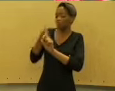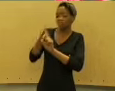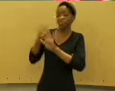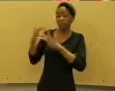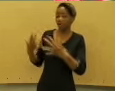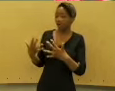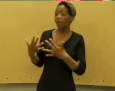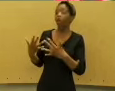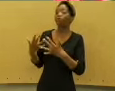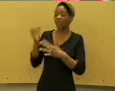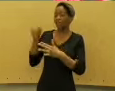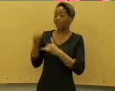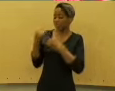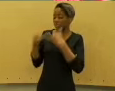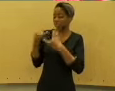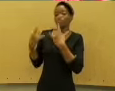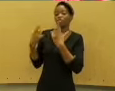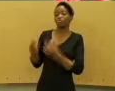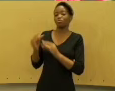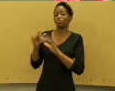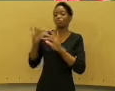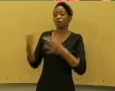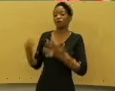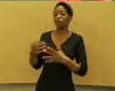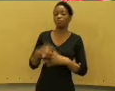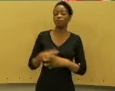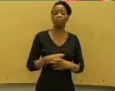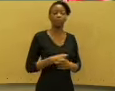outside of relationships?